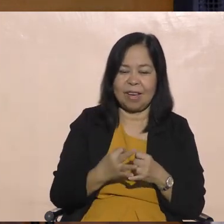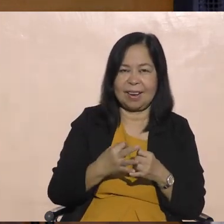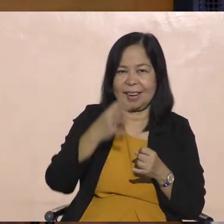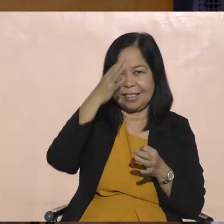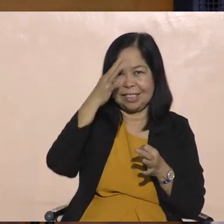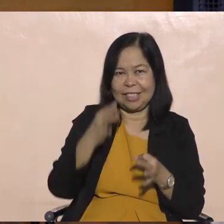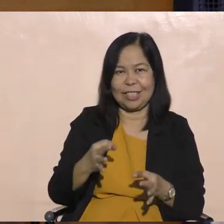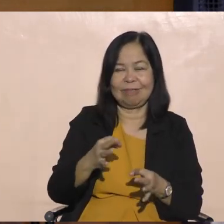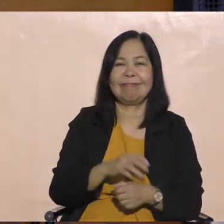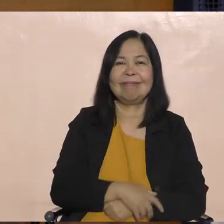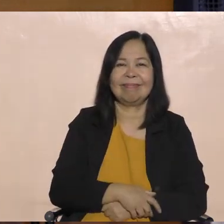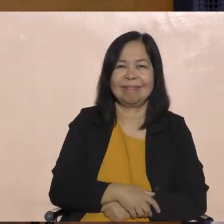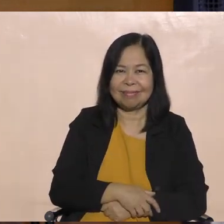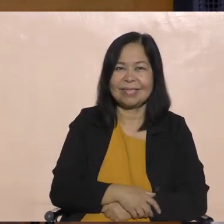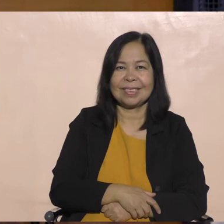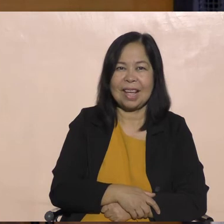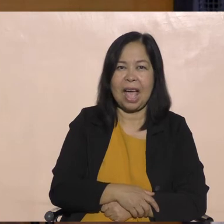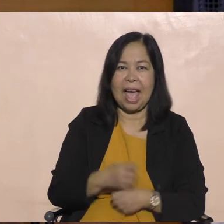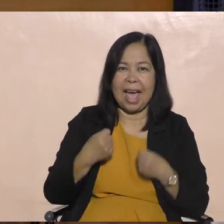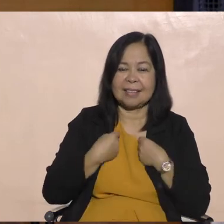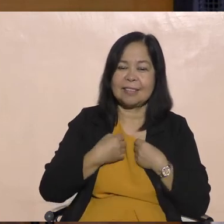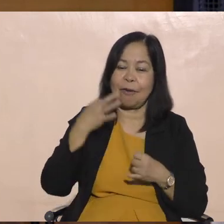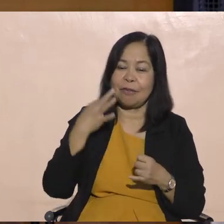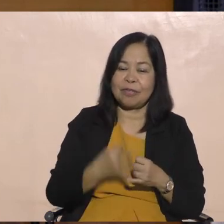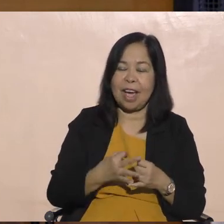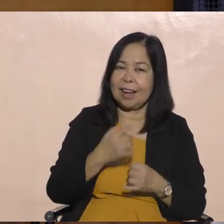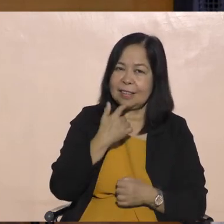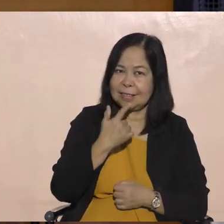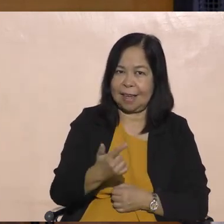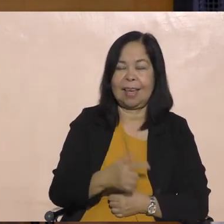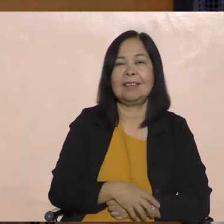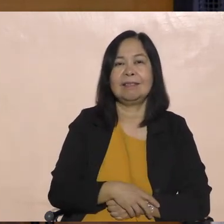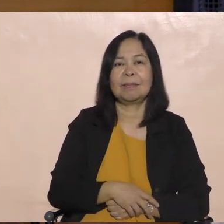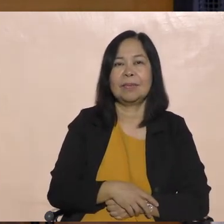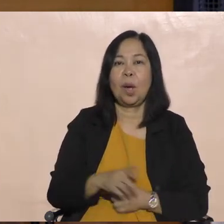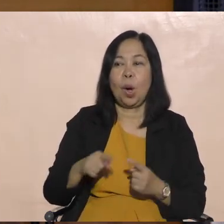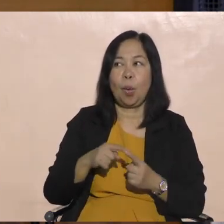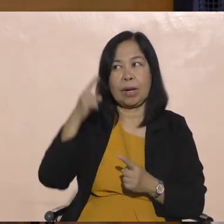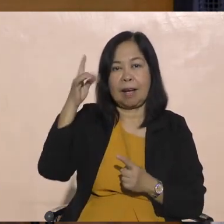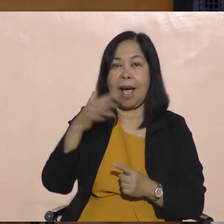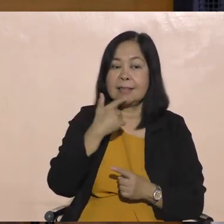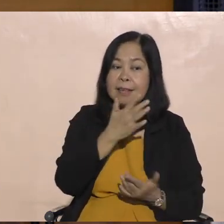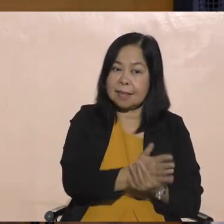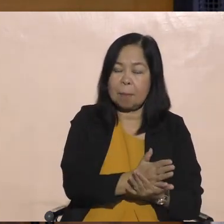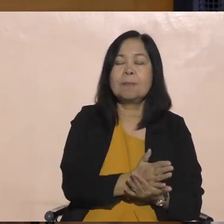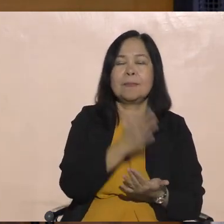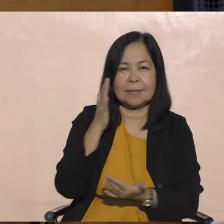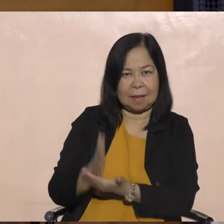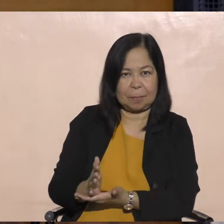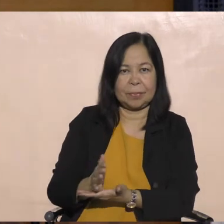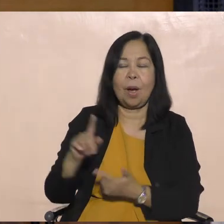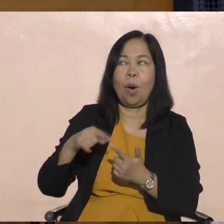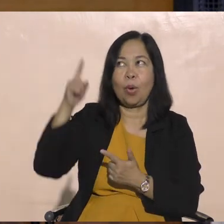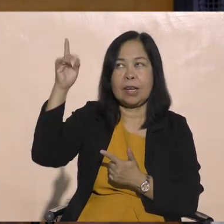final nga judgment sa tanang butang, mga kaigsoonan. He will see us through the crisis. Kaning atong crisis